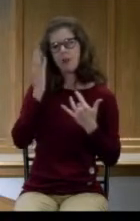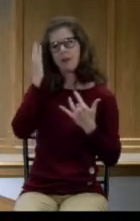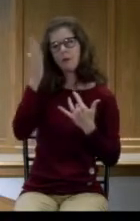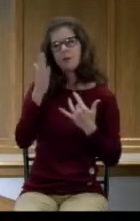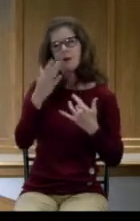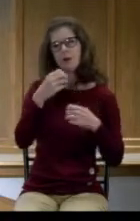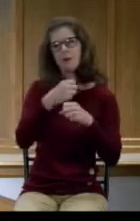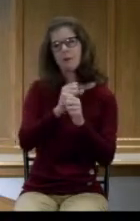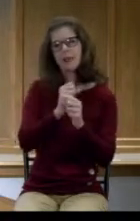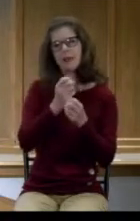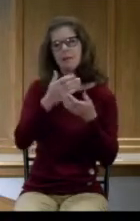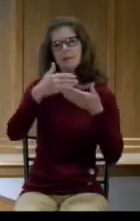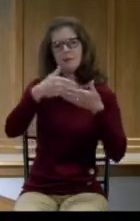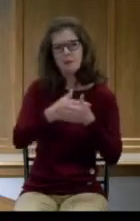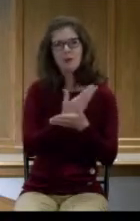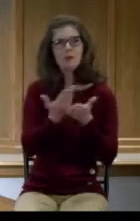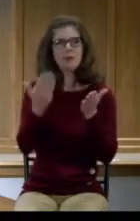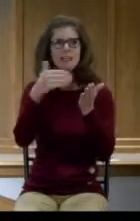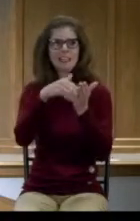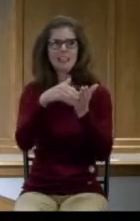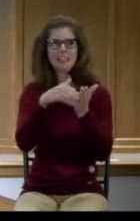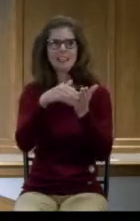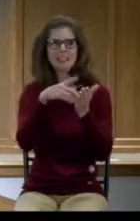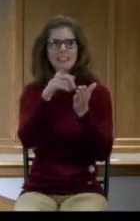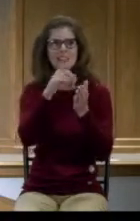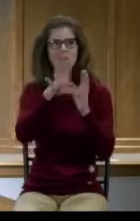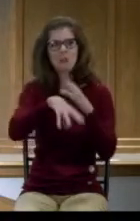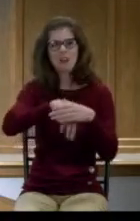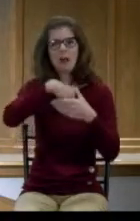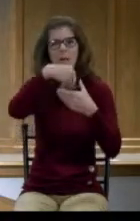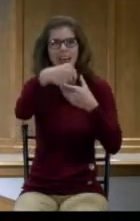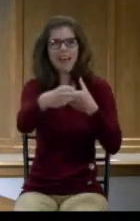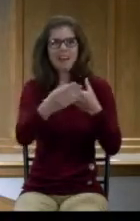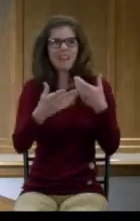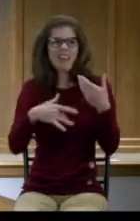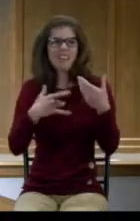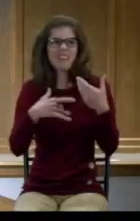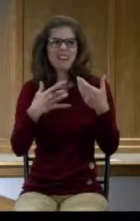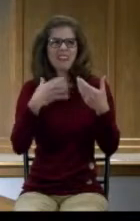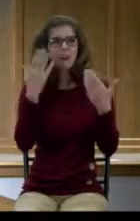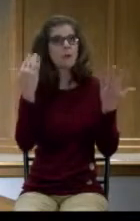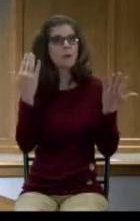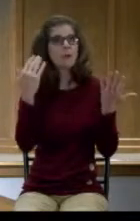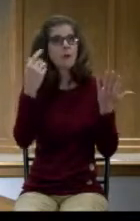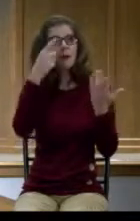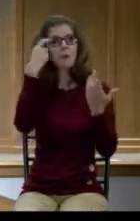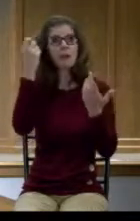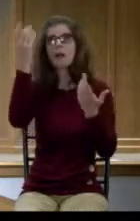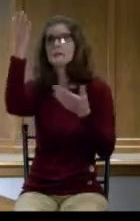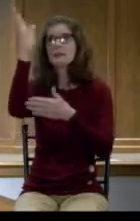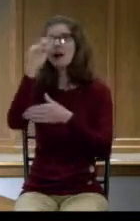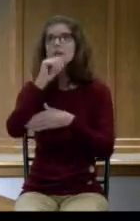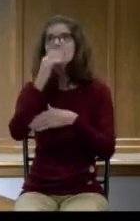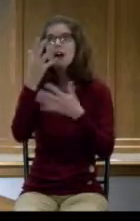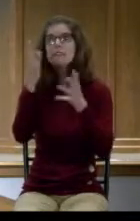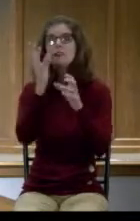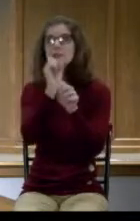ability to come out of hibernation because God is not done working on you. And so today, as Andy said, we're starting a new